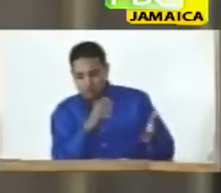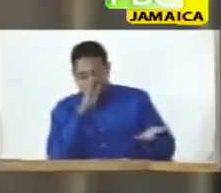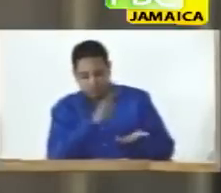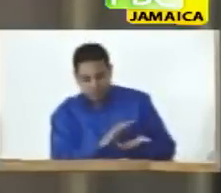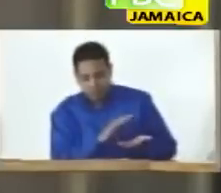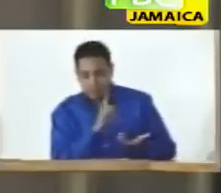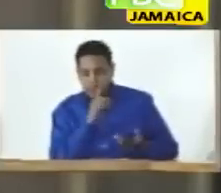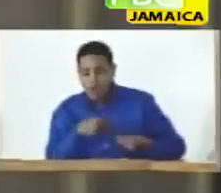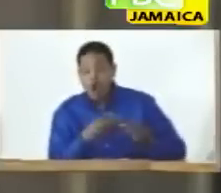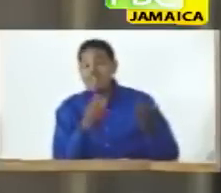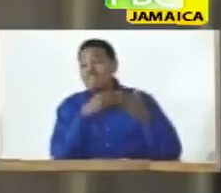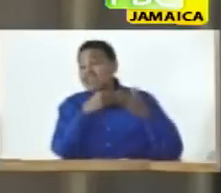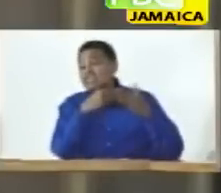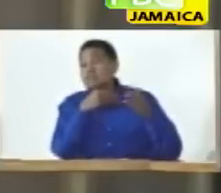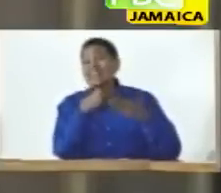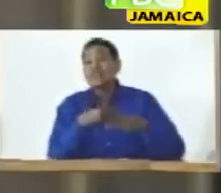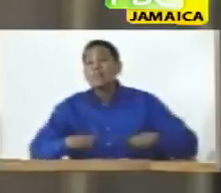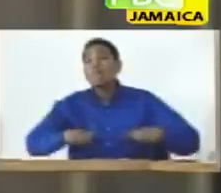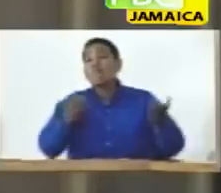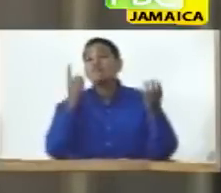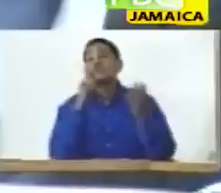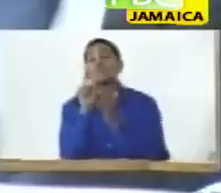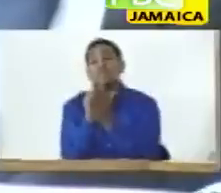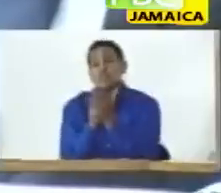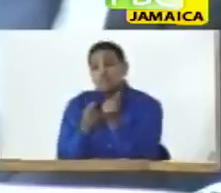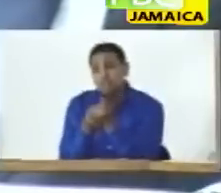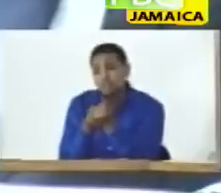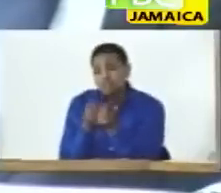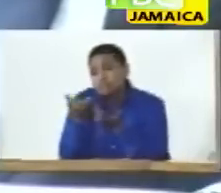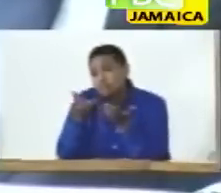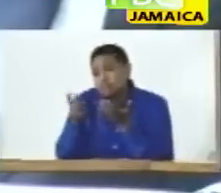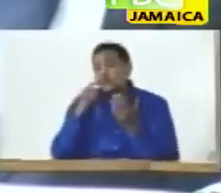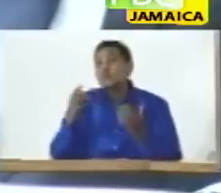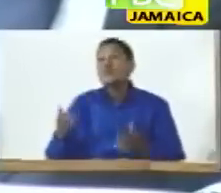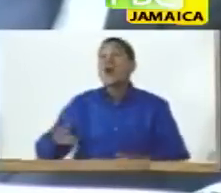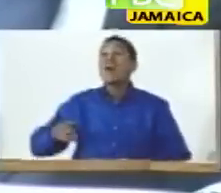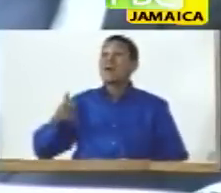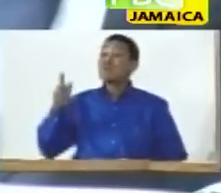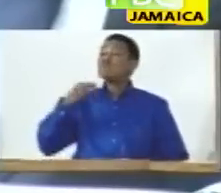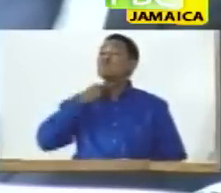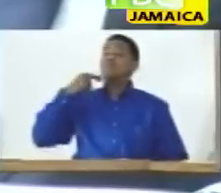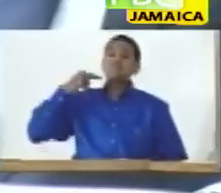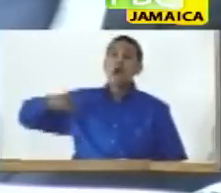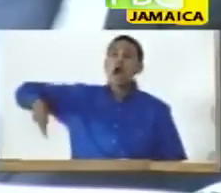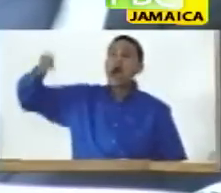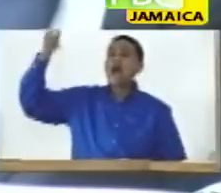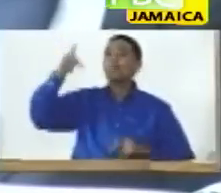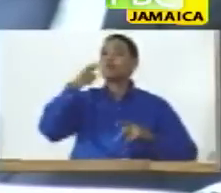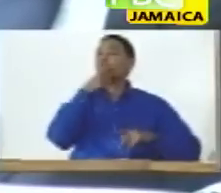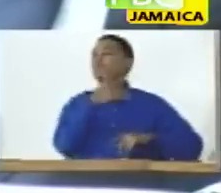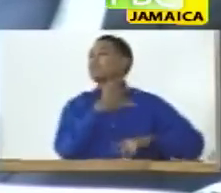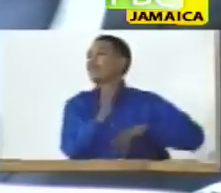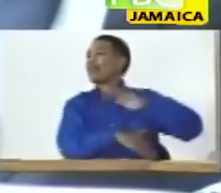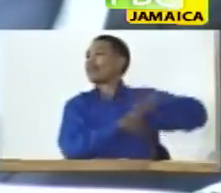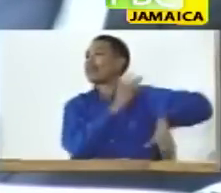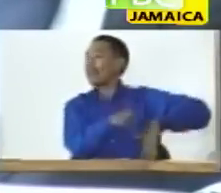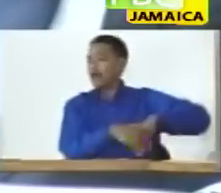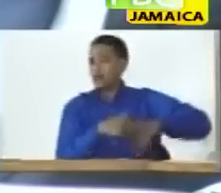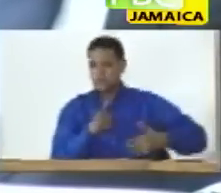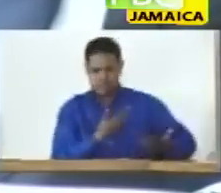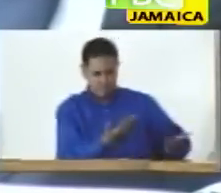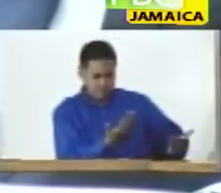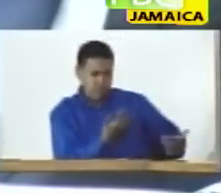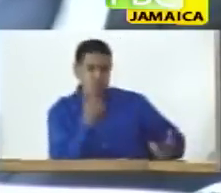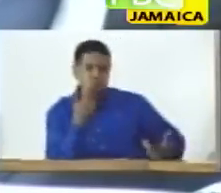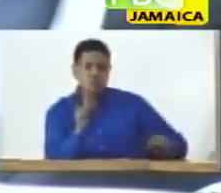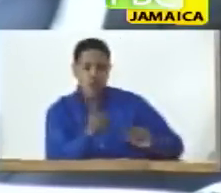legal services to underserved and high-risk populations, and we continue to expand it to